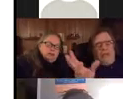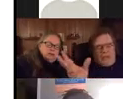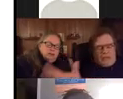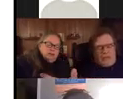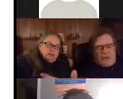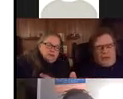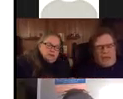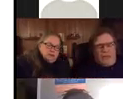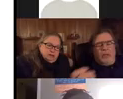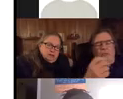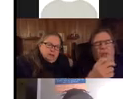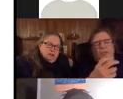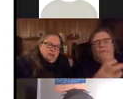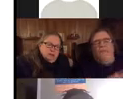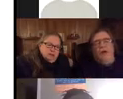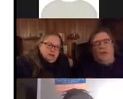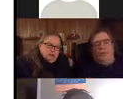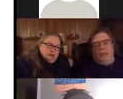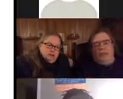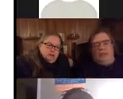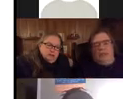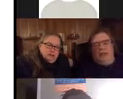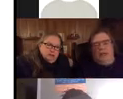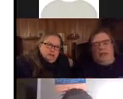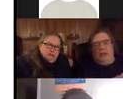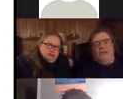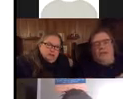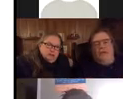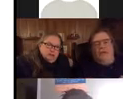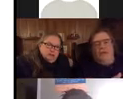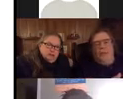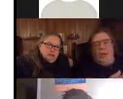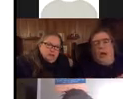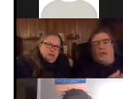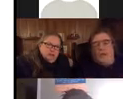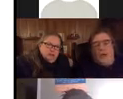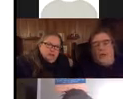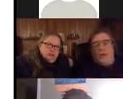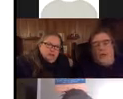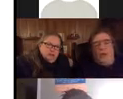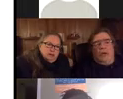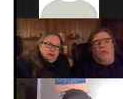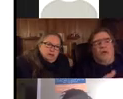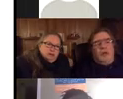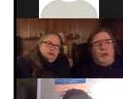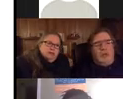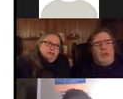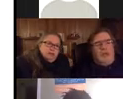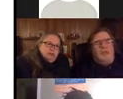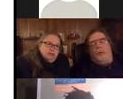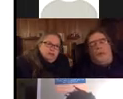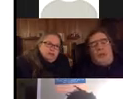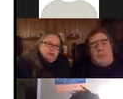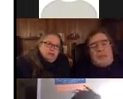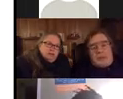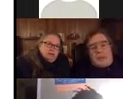disability inherent in that, but the vulnerability. And he says that we all share